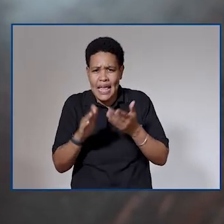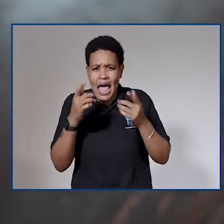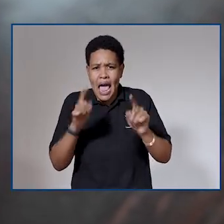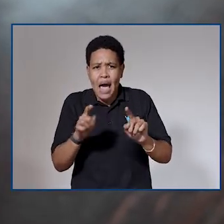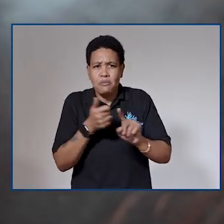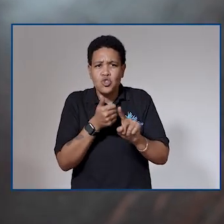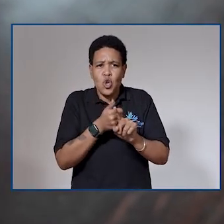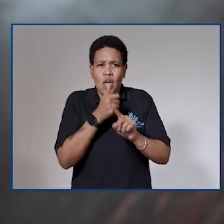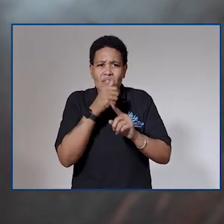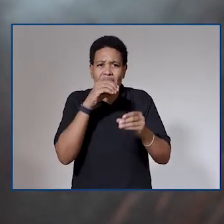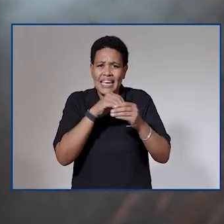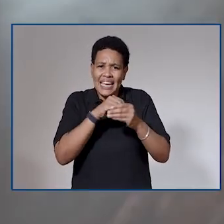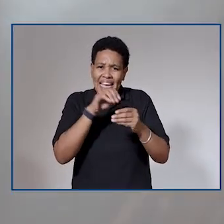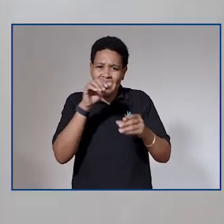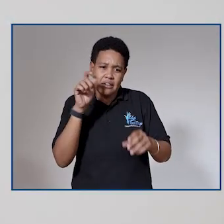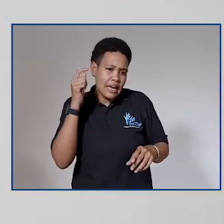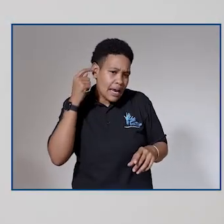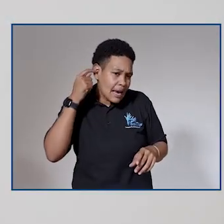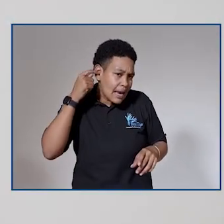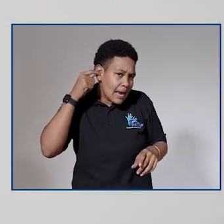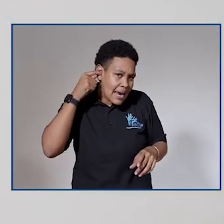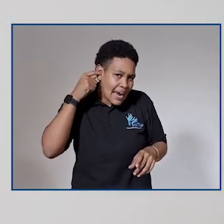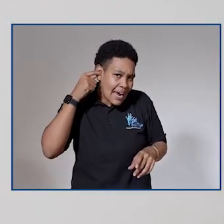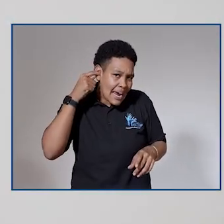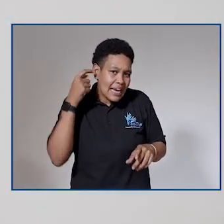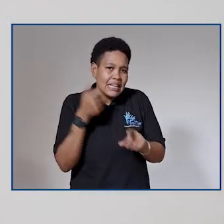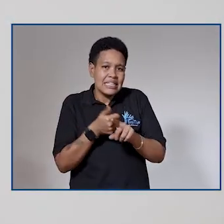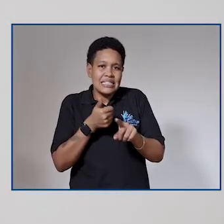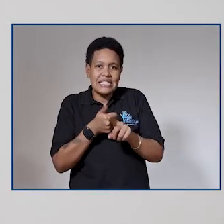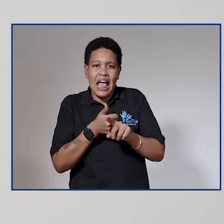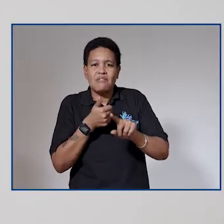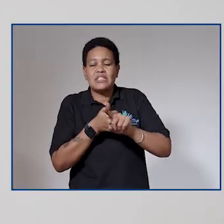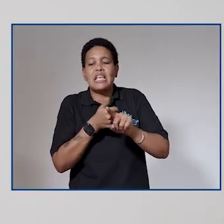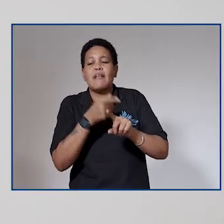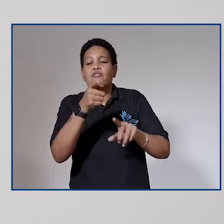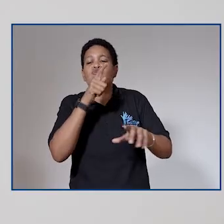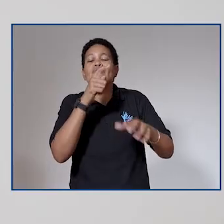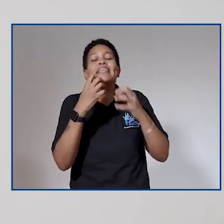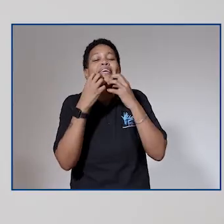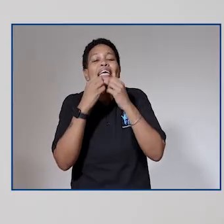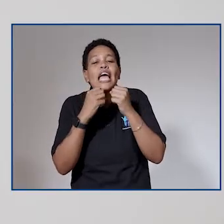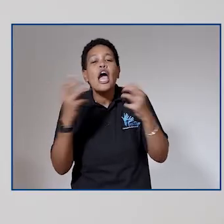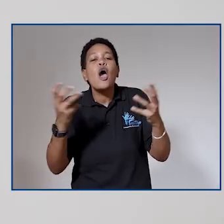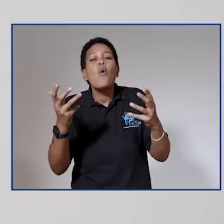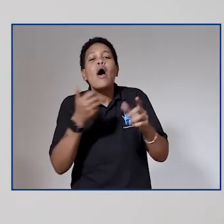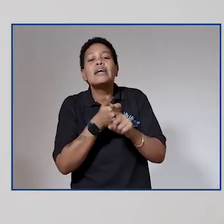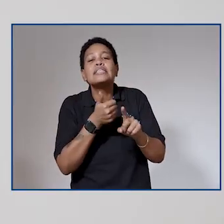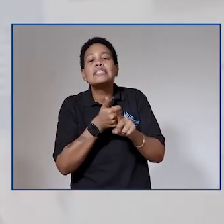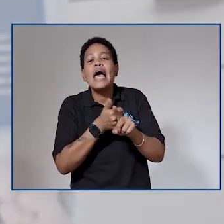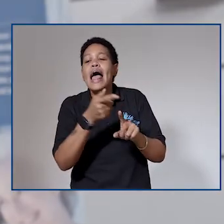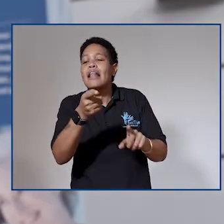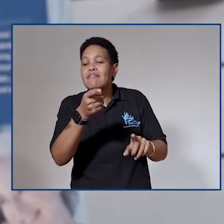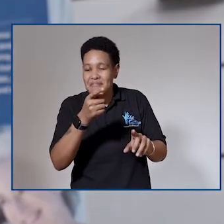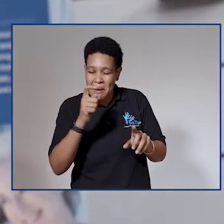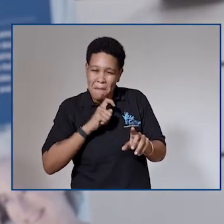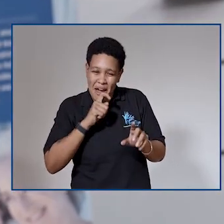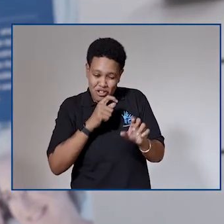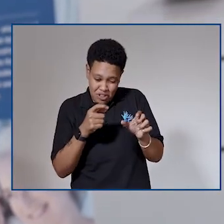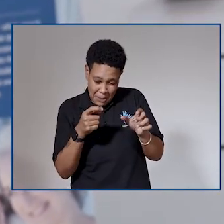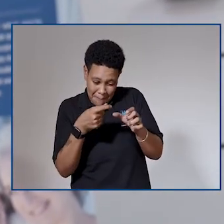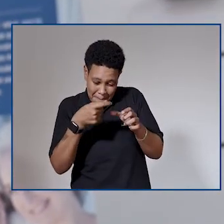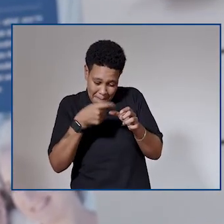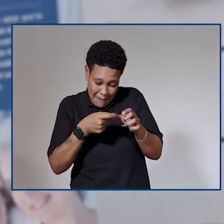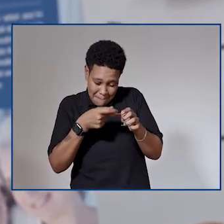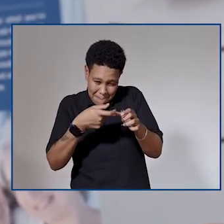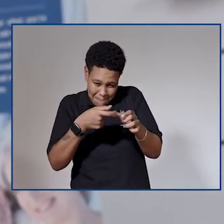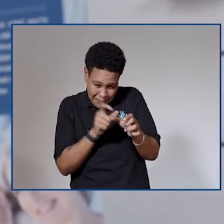in-the-ear hearing aid, and so this is taken care of by putting in the battery here, and